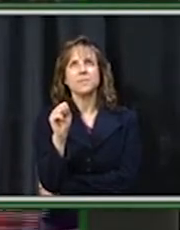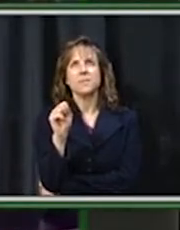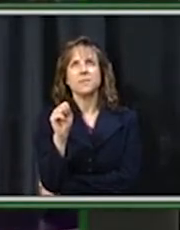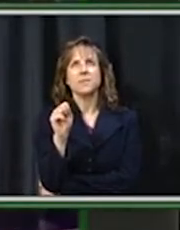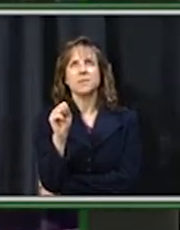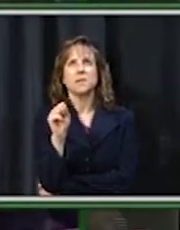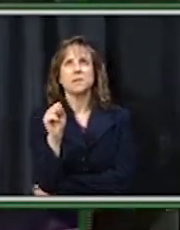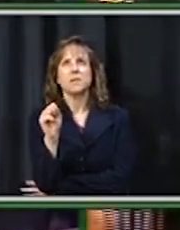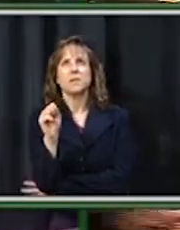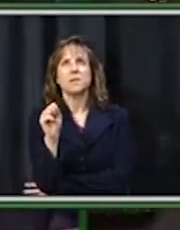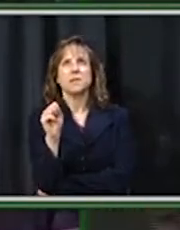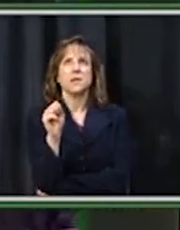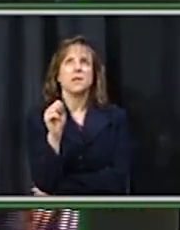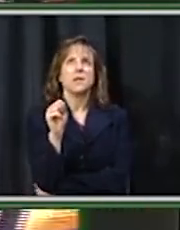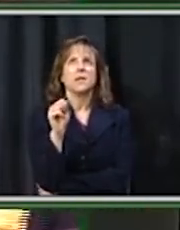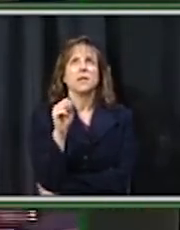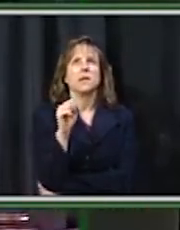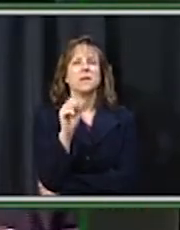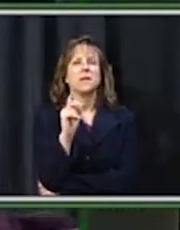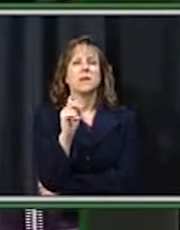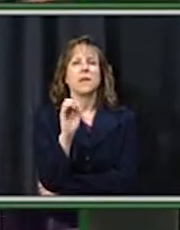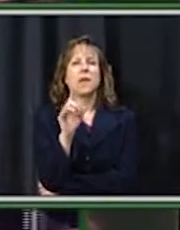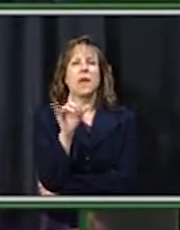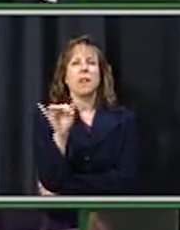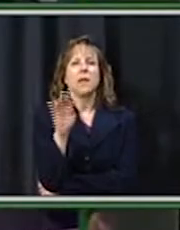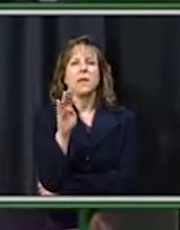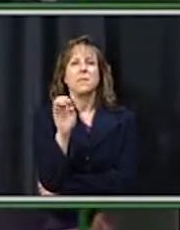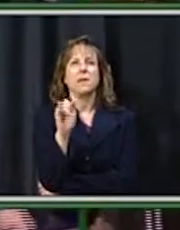Kelly Beal.